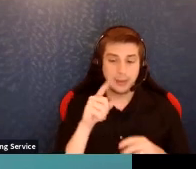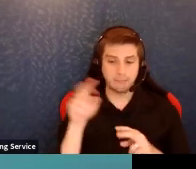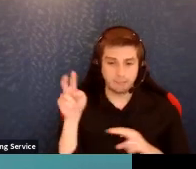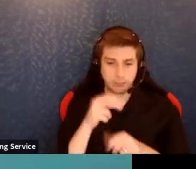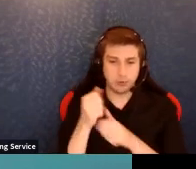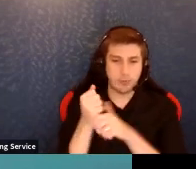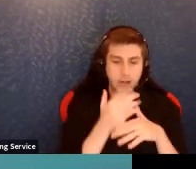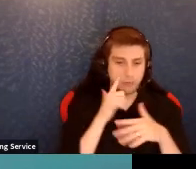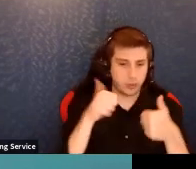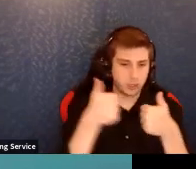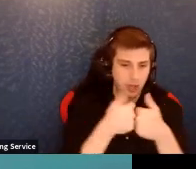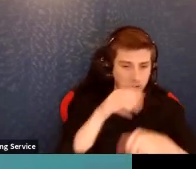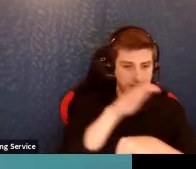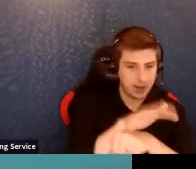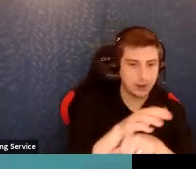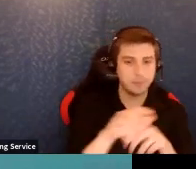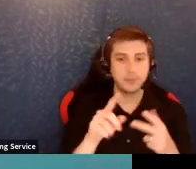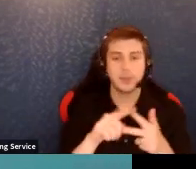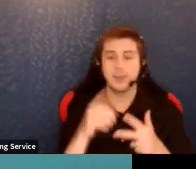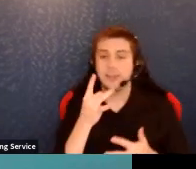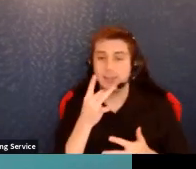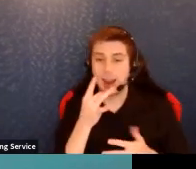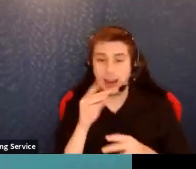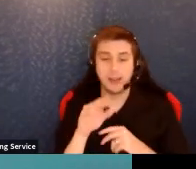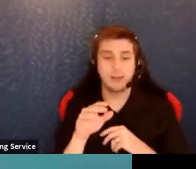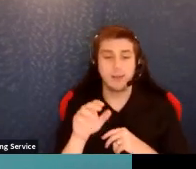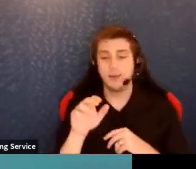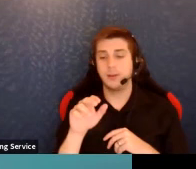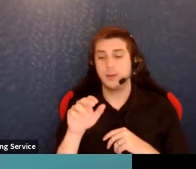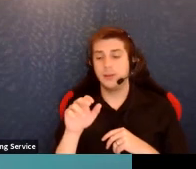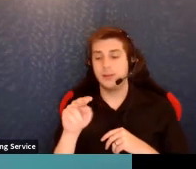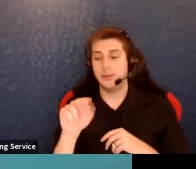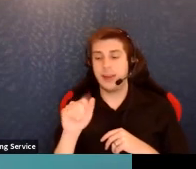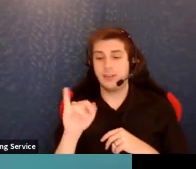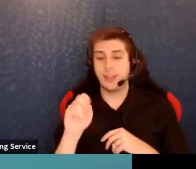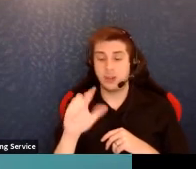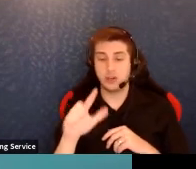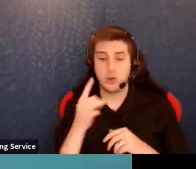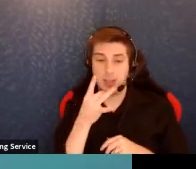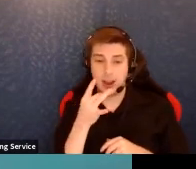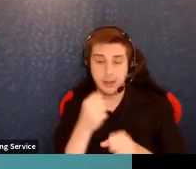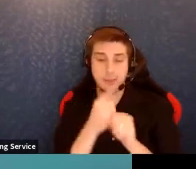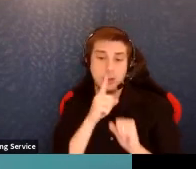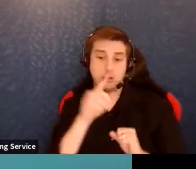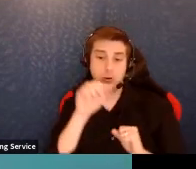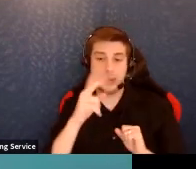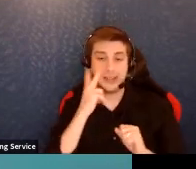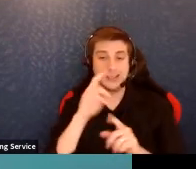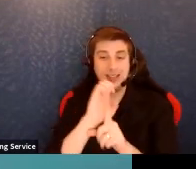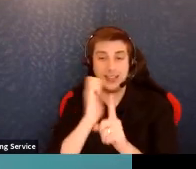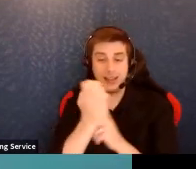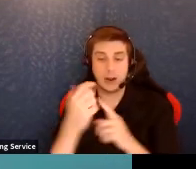visibility. Anti-collision lighting, navigational lighting, making sure that we can even see the environment that we're operating